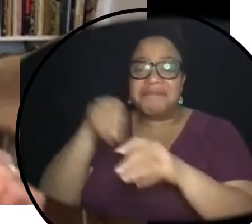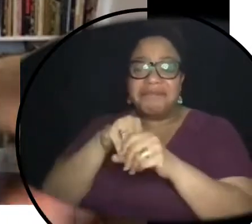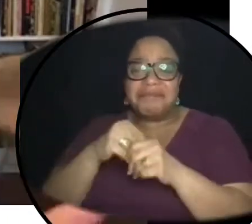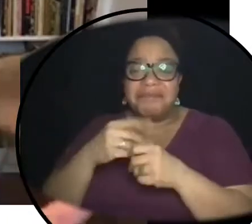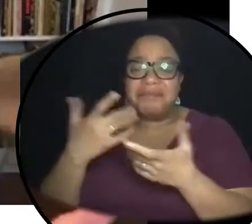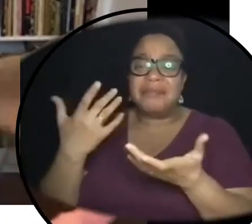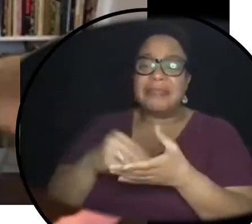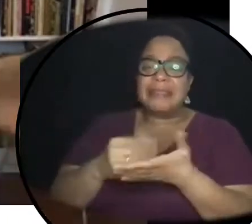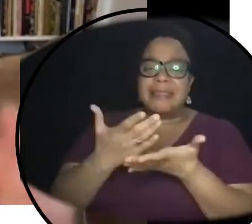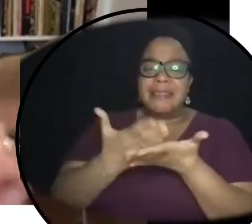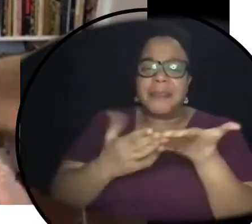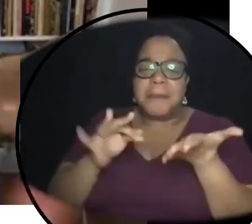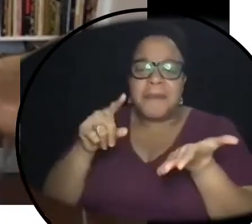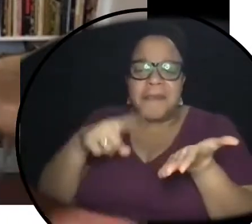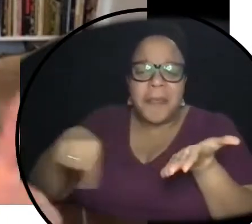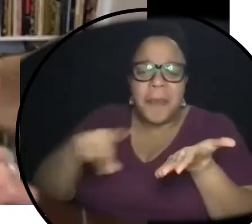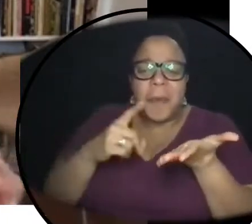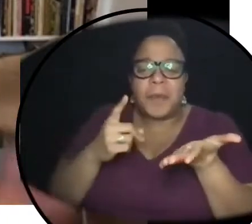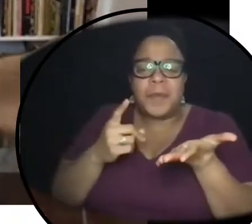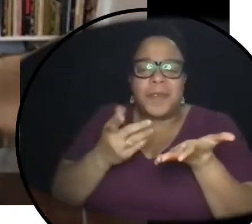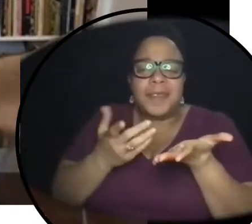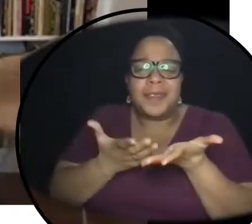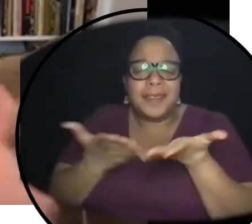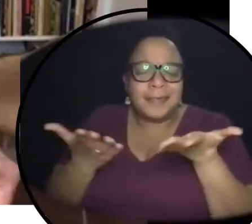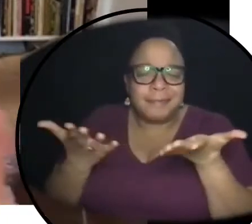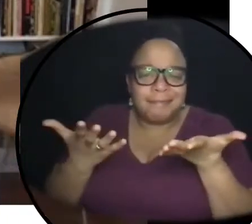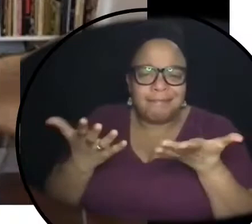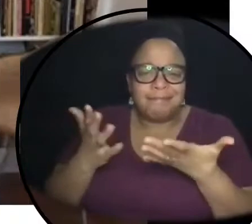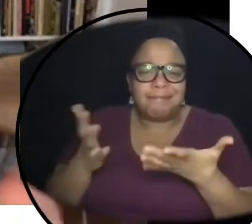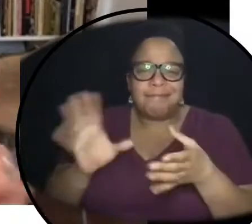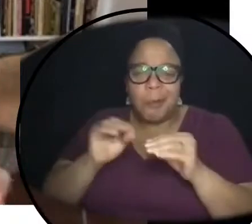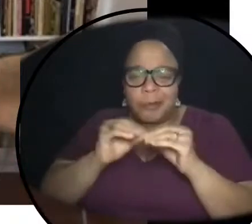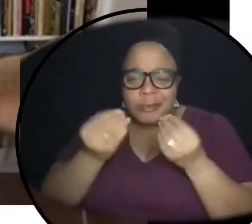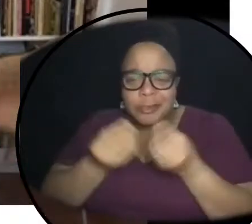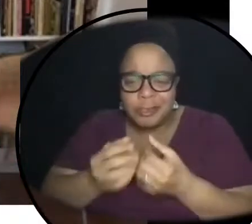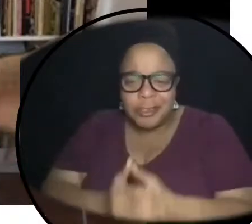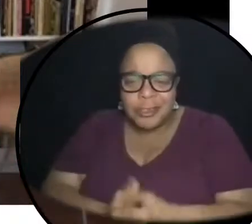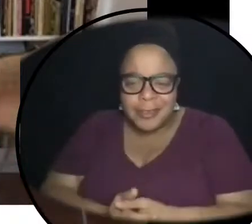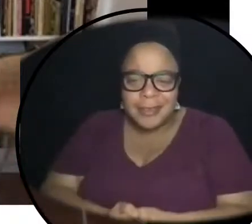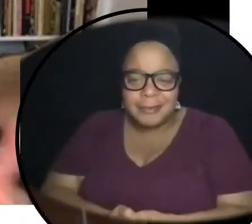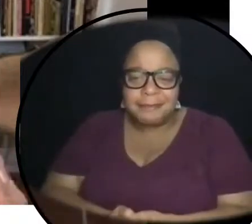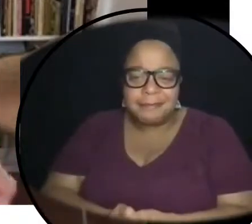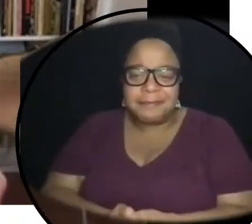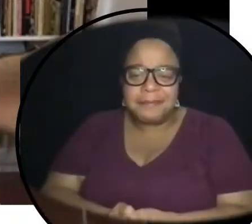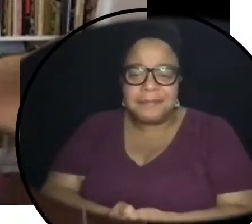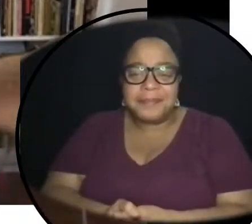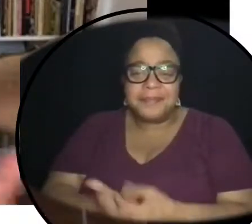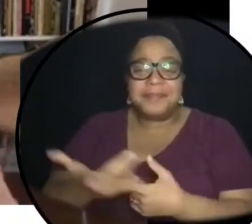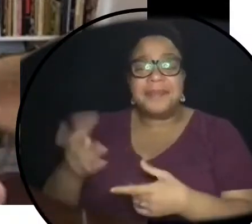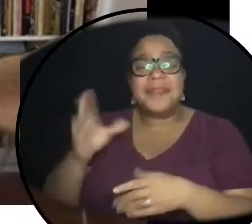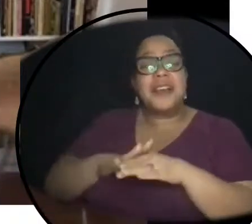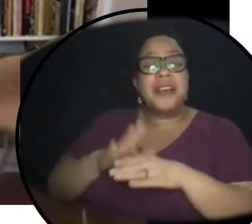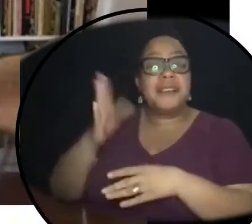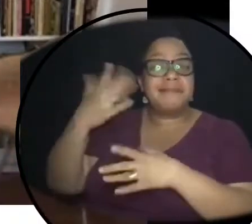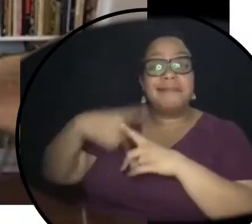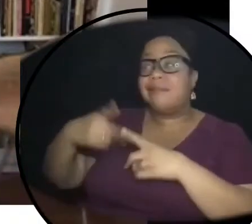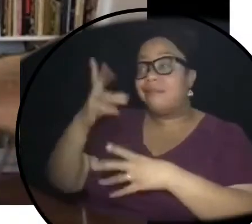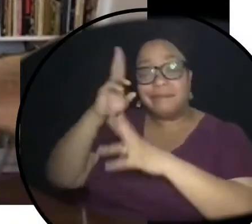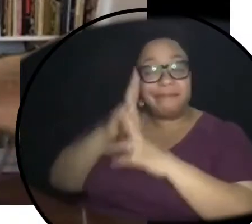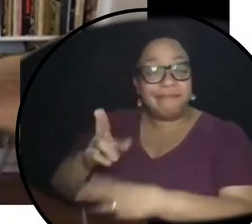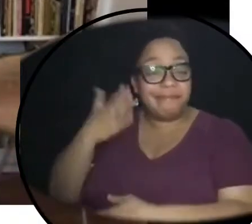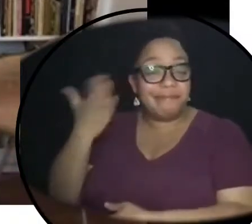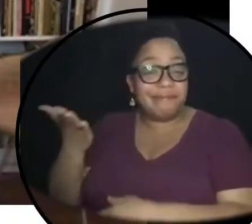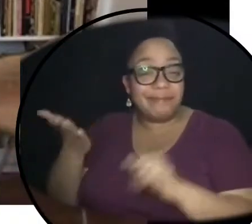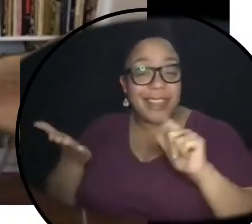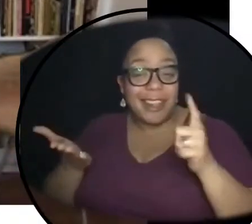in Europe, but I did find international solidarity. I found the Algerian Revolution.